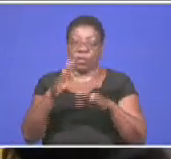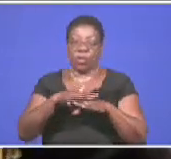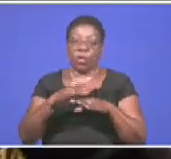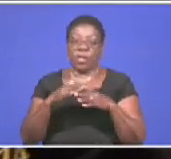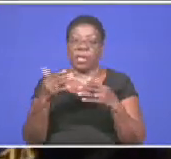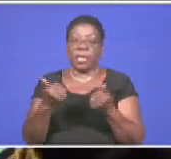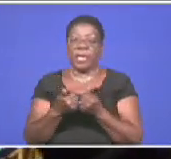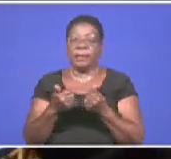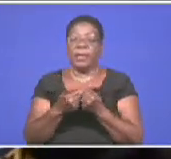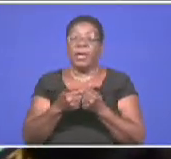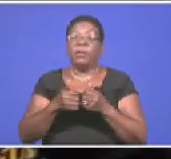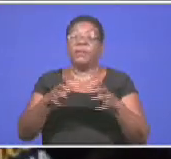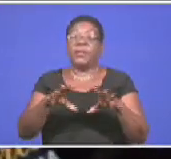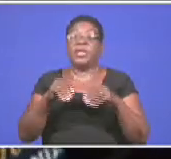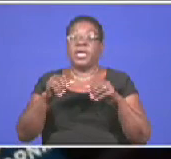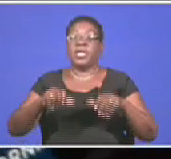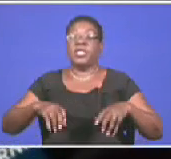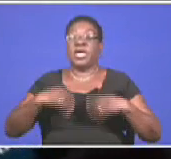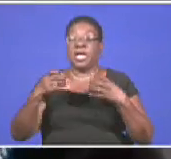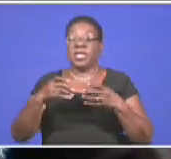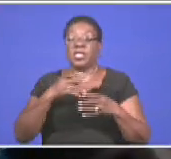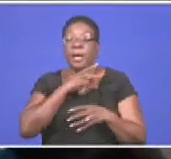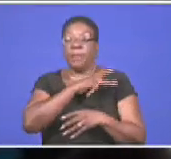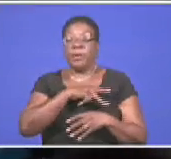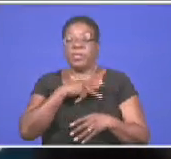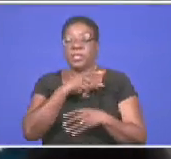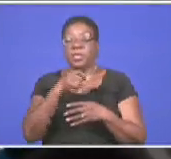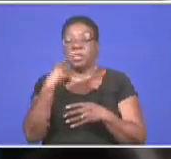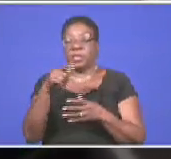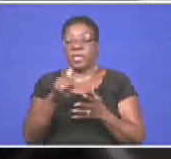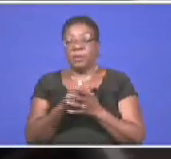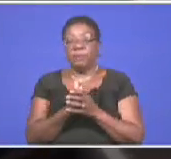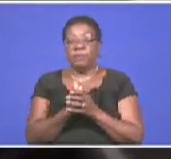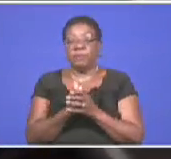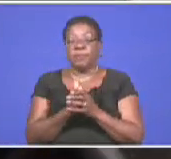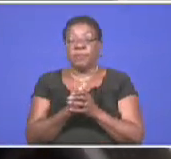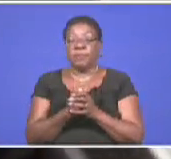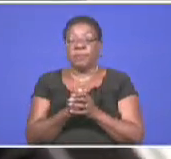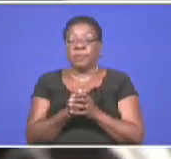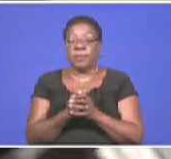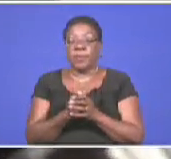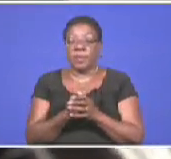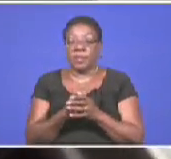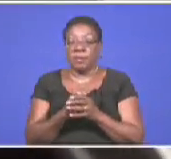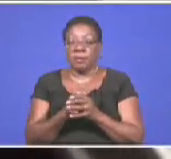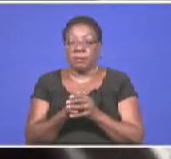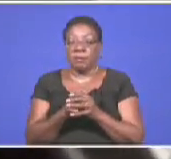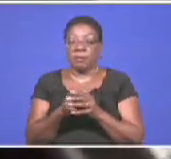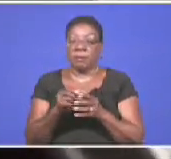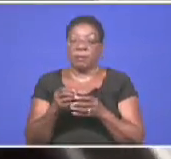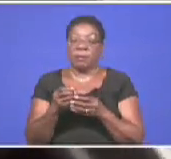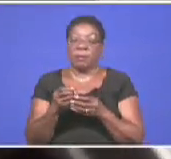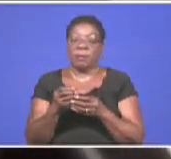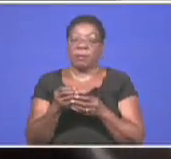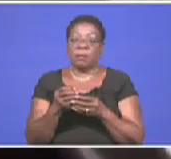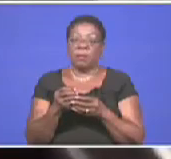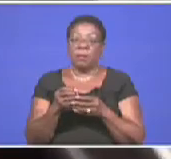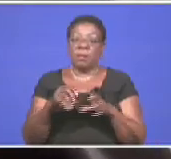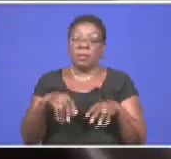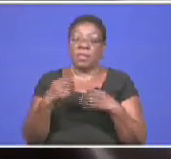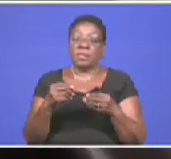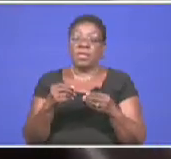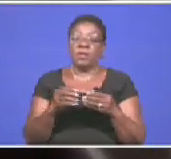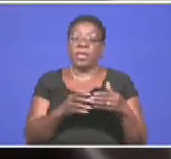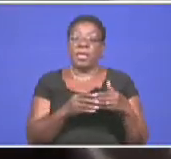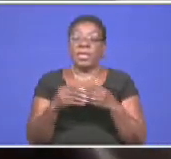challenge personal. You know, you guys say, oh, you're working hard on defense and you don't have enough legs to shooting, but that's how you gotta be elite